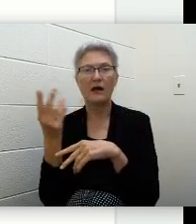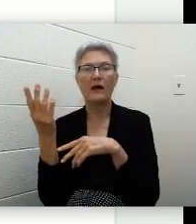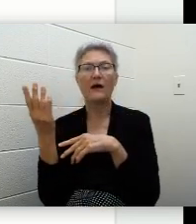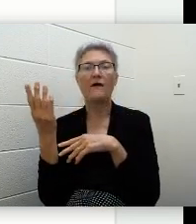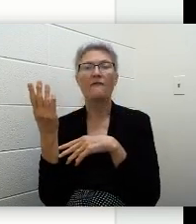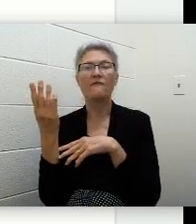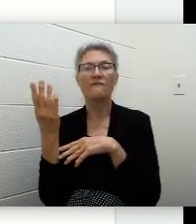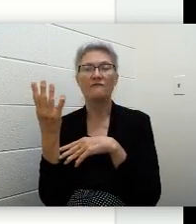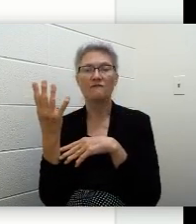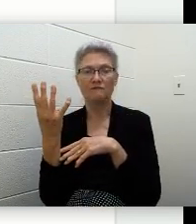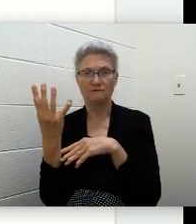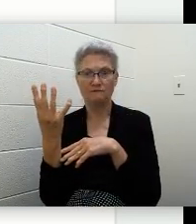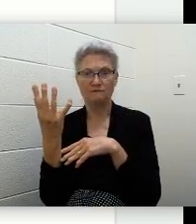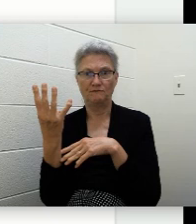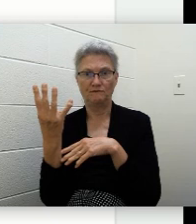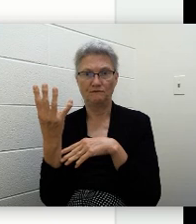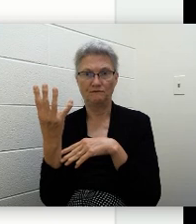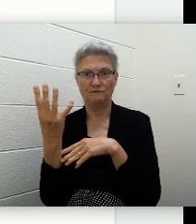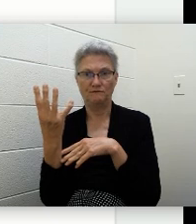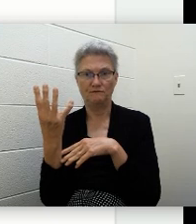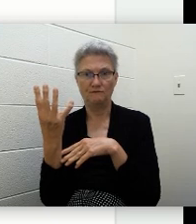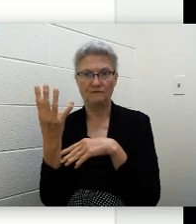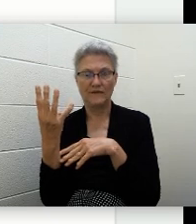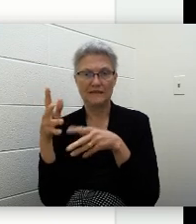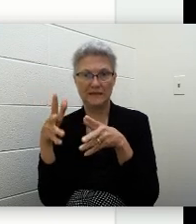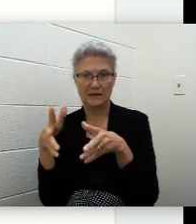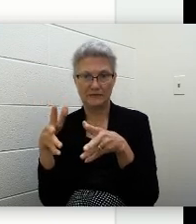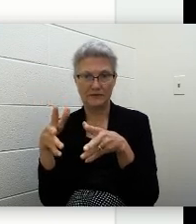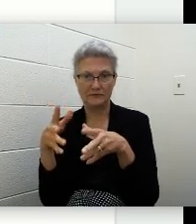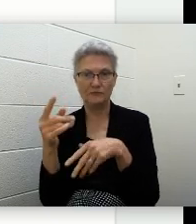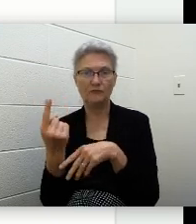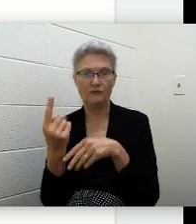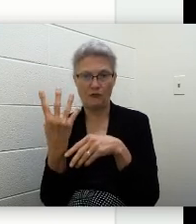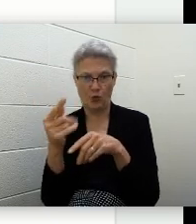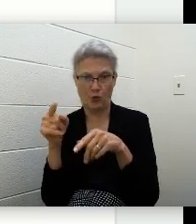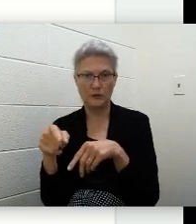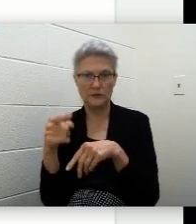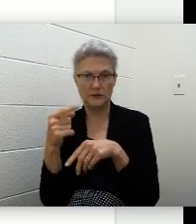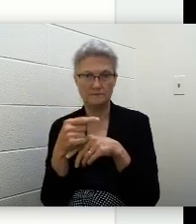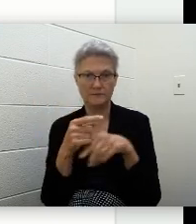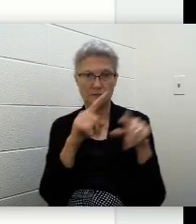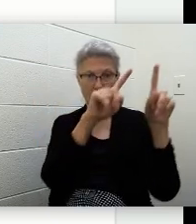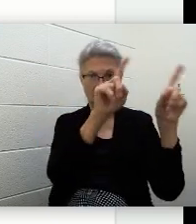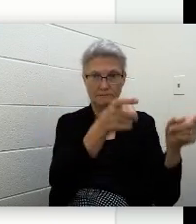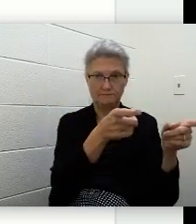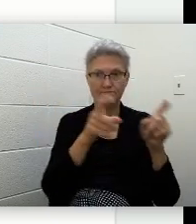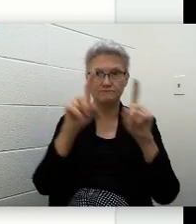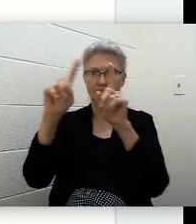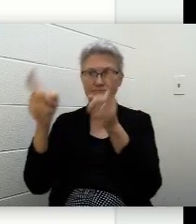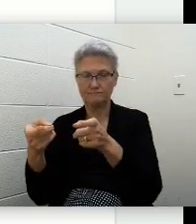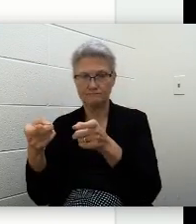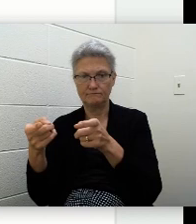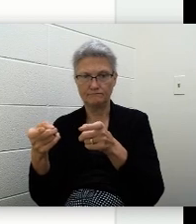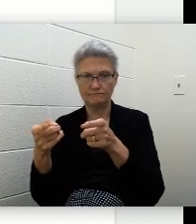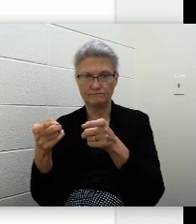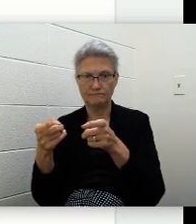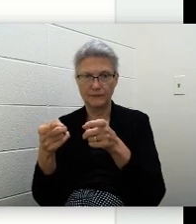times the 4 ones. We can't forget, we just showed it with a